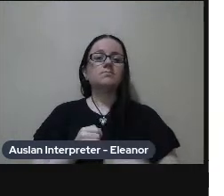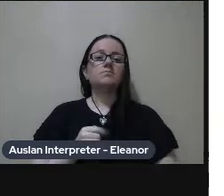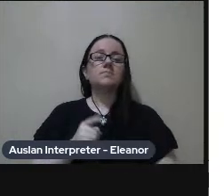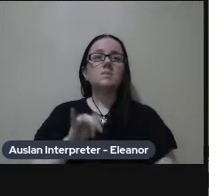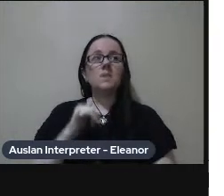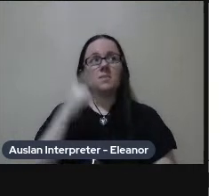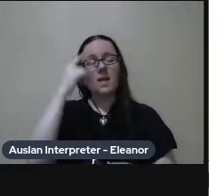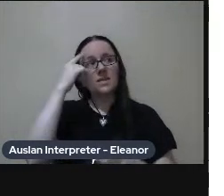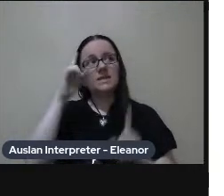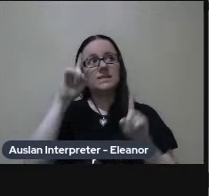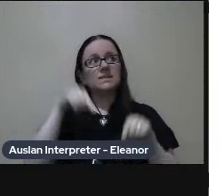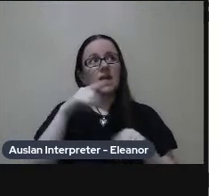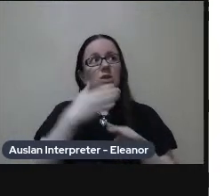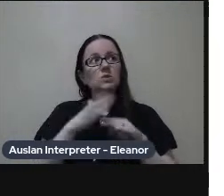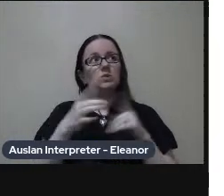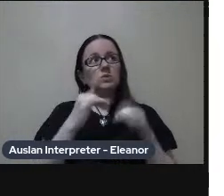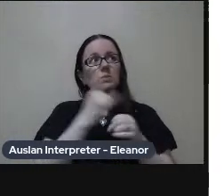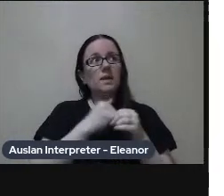about taking.